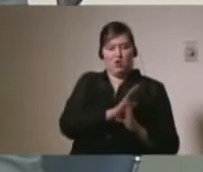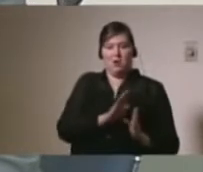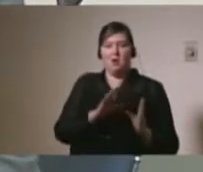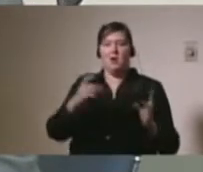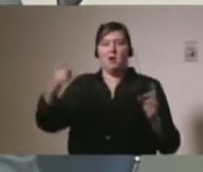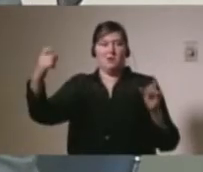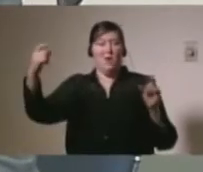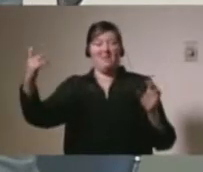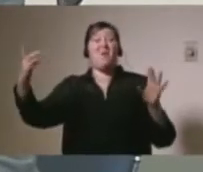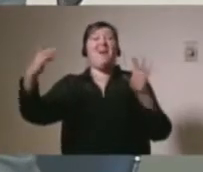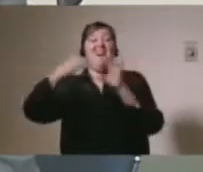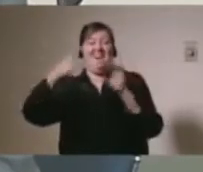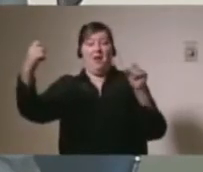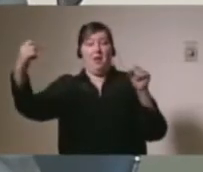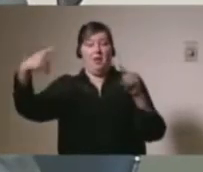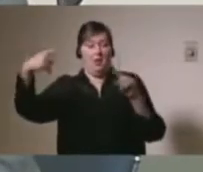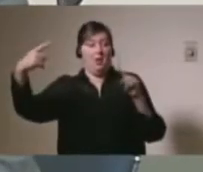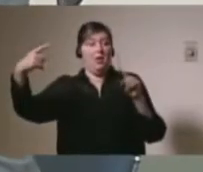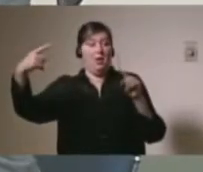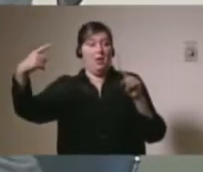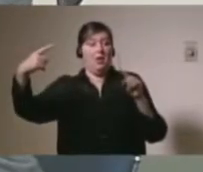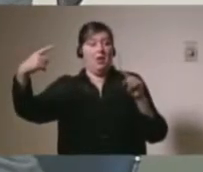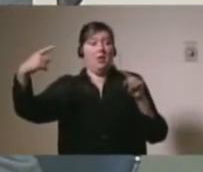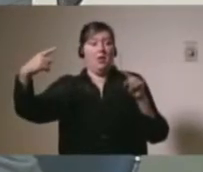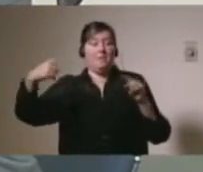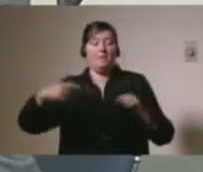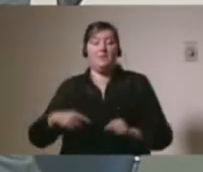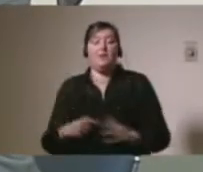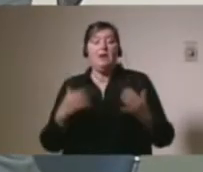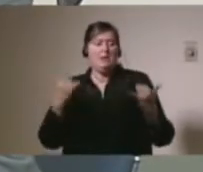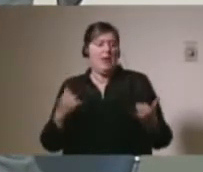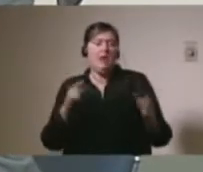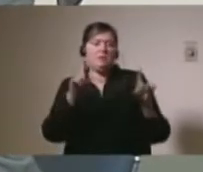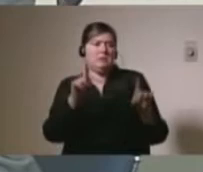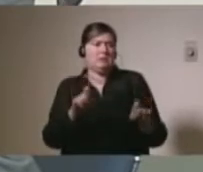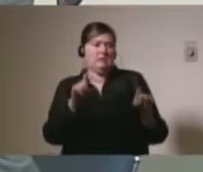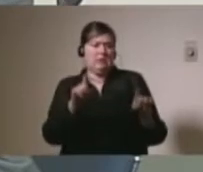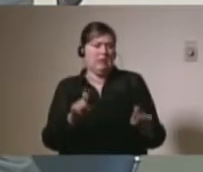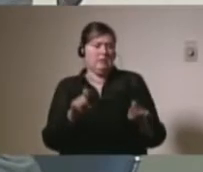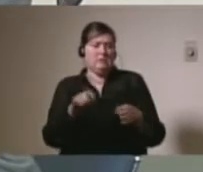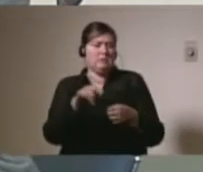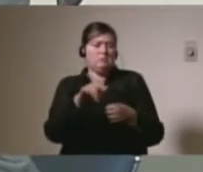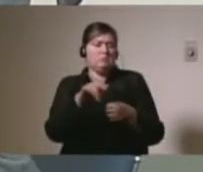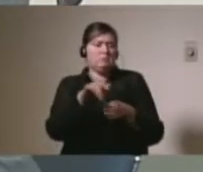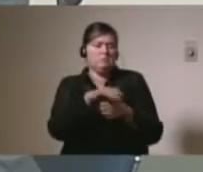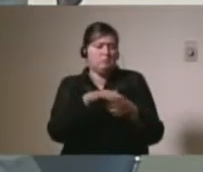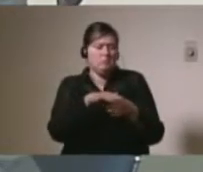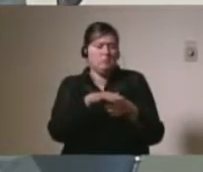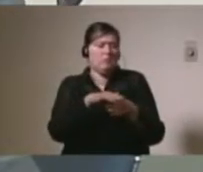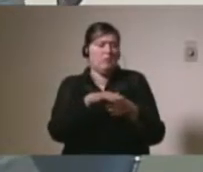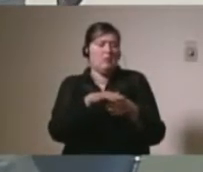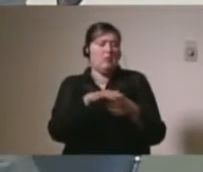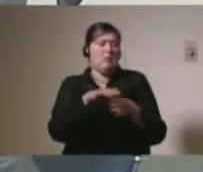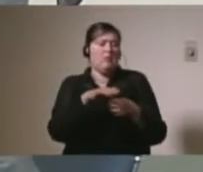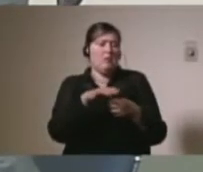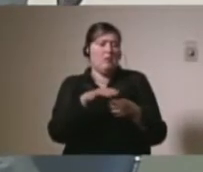The operations, for the time being, are on a small scale. For instance, payment